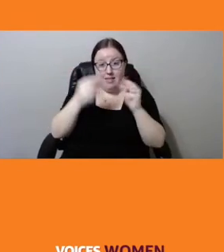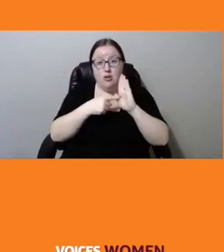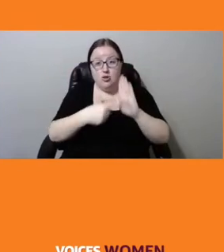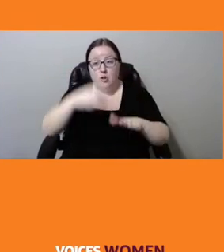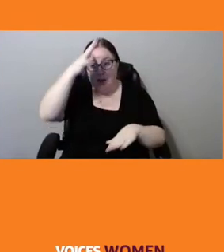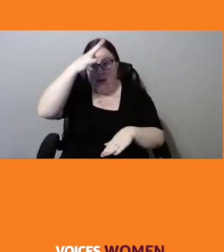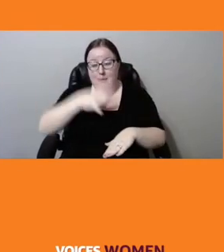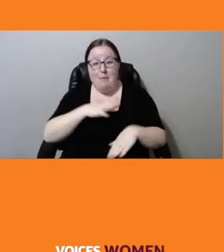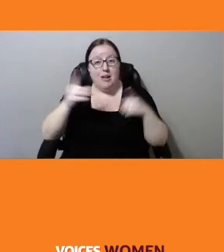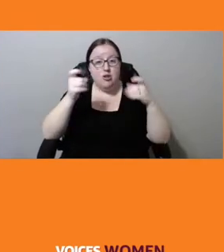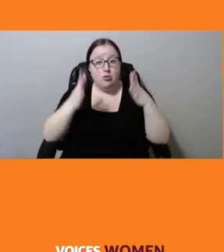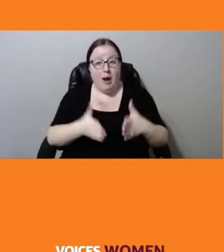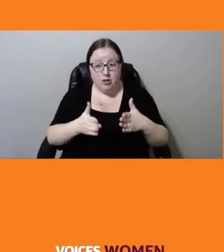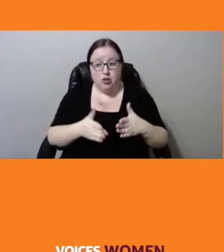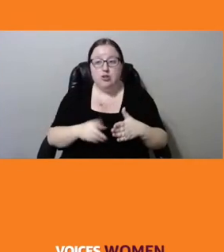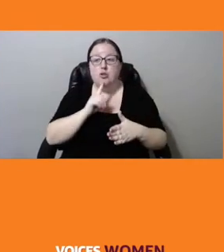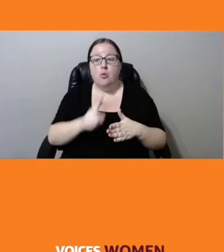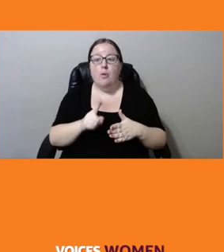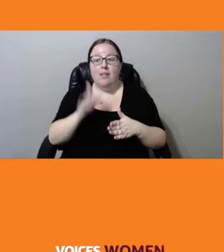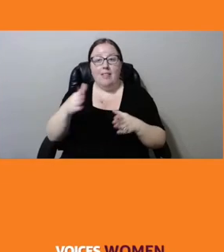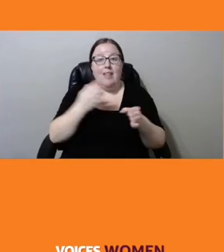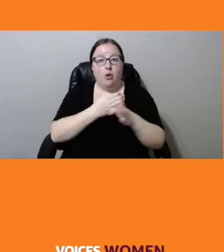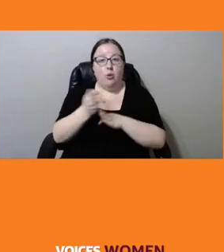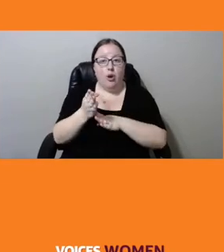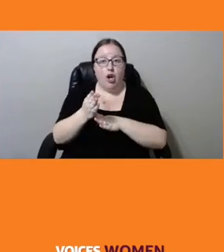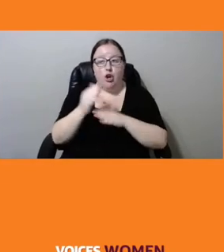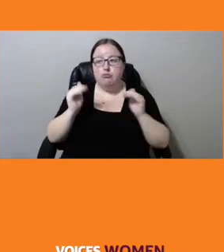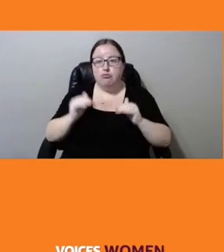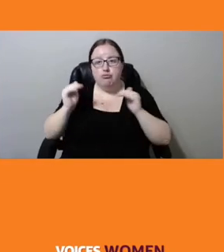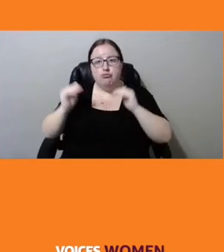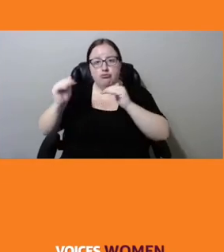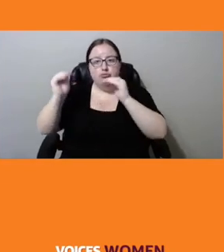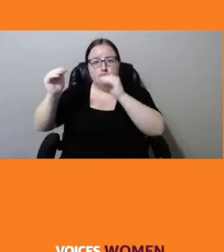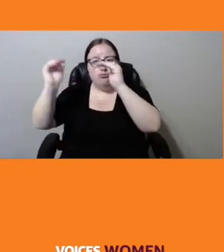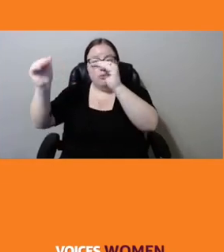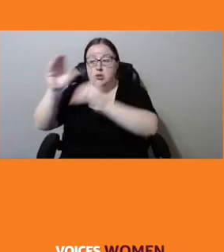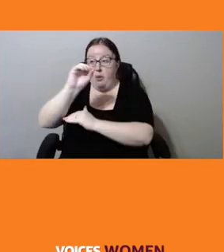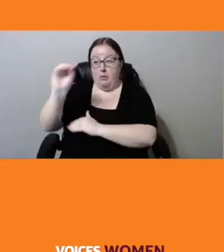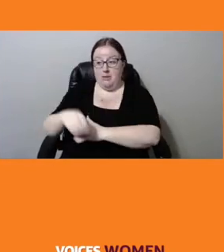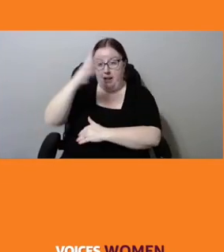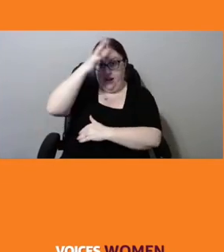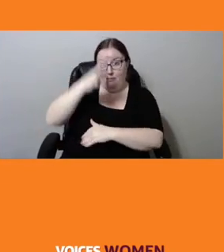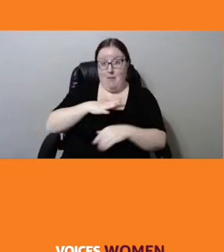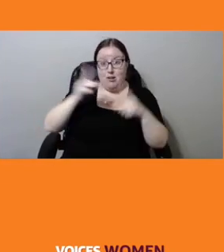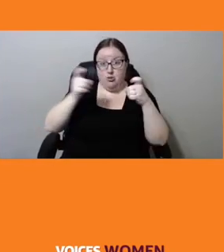men directors move through their career trajectory. So in other words, the percent of men directors